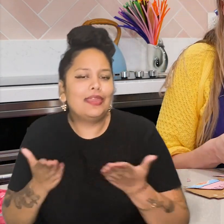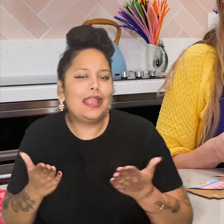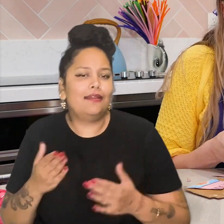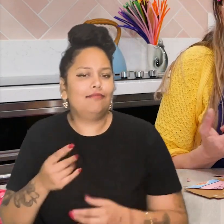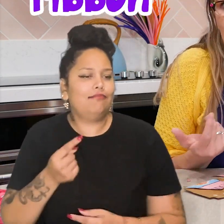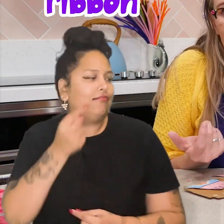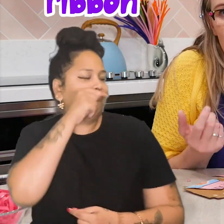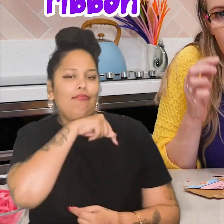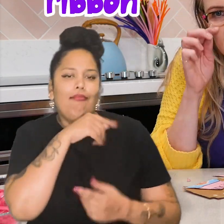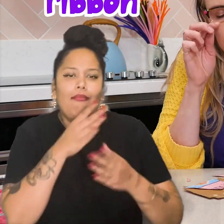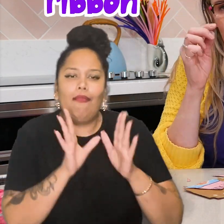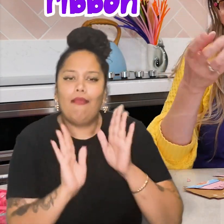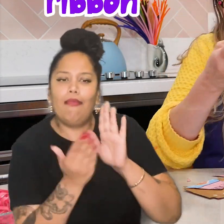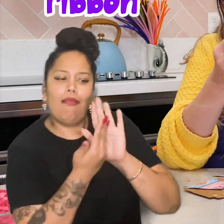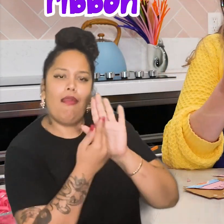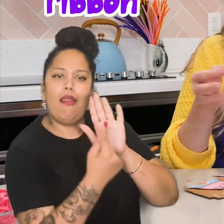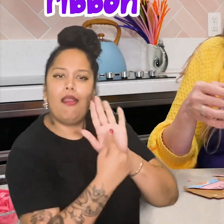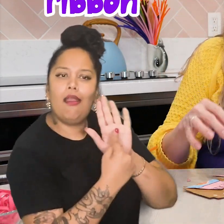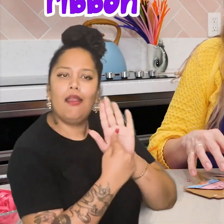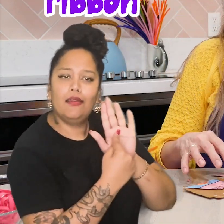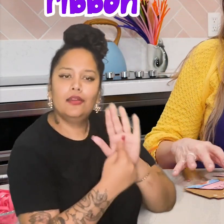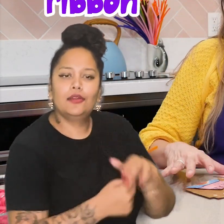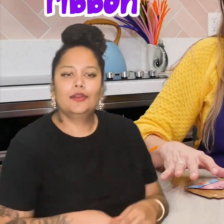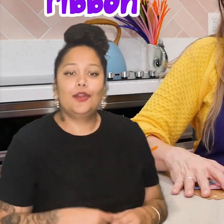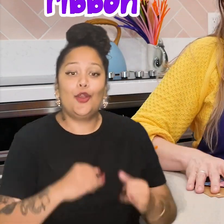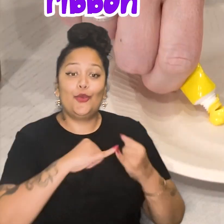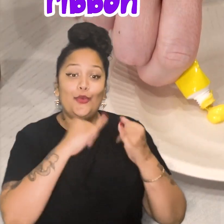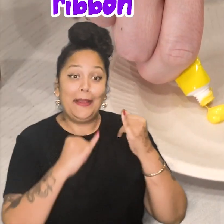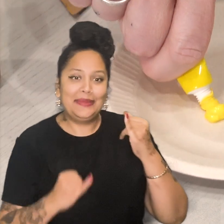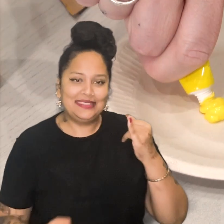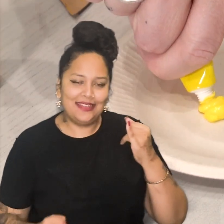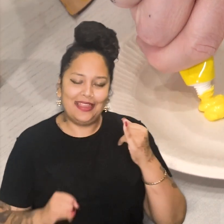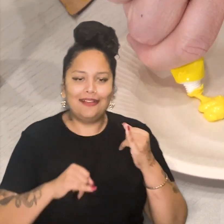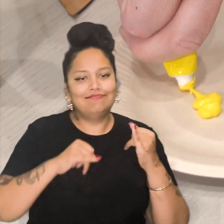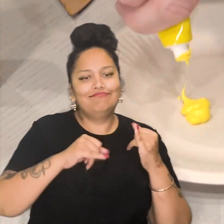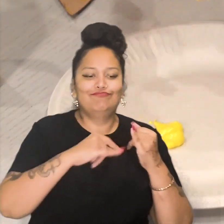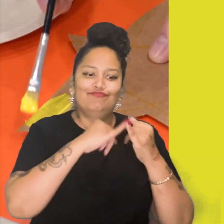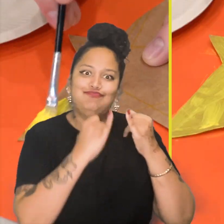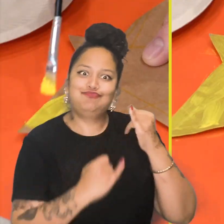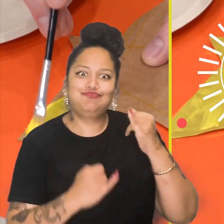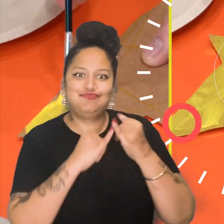can tie some ribbon onto it and have it hanging out.